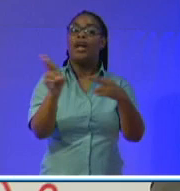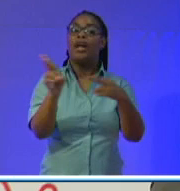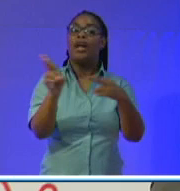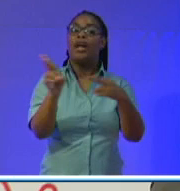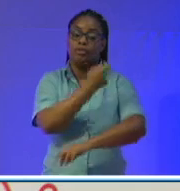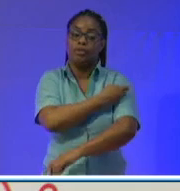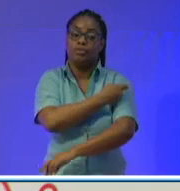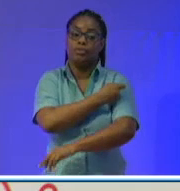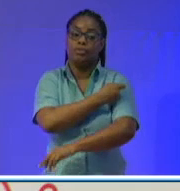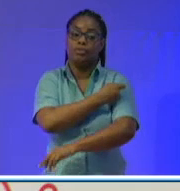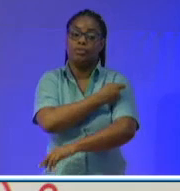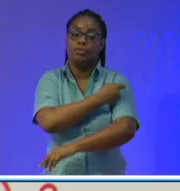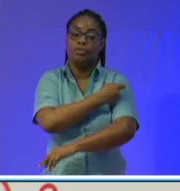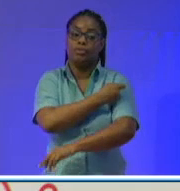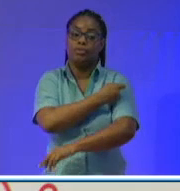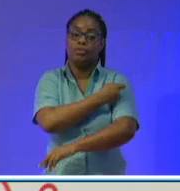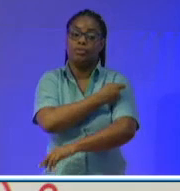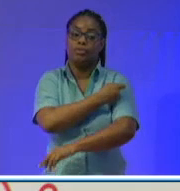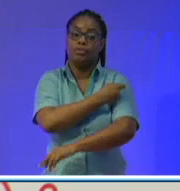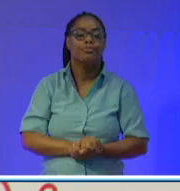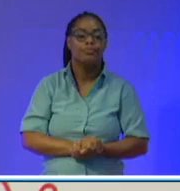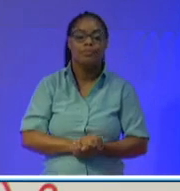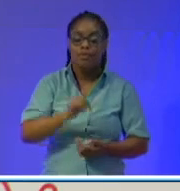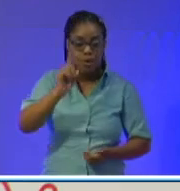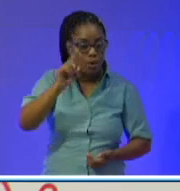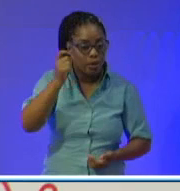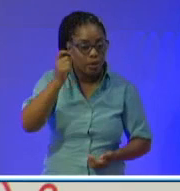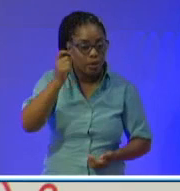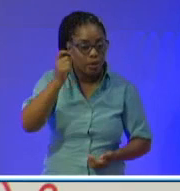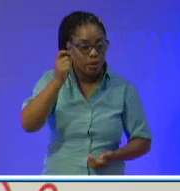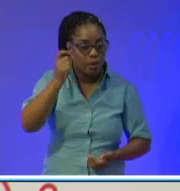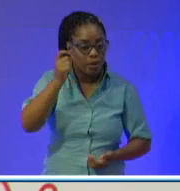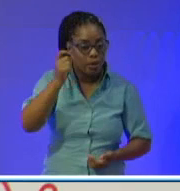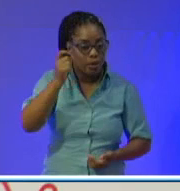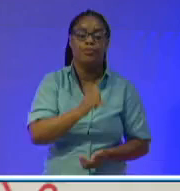Okay, I'm sorry. Good morning. Thank you. I just want to ask if the minister could provide a